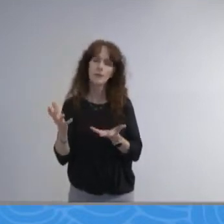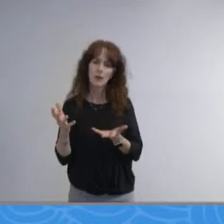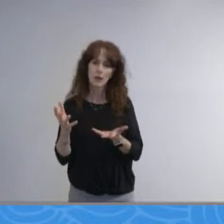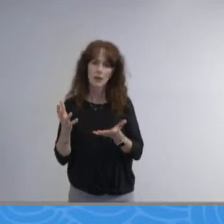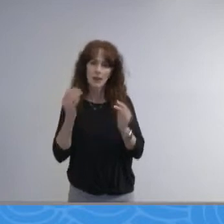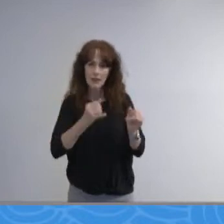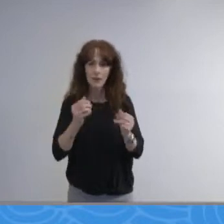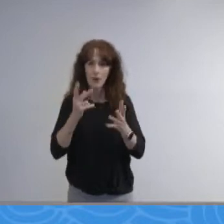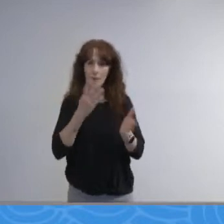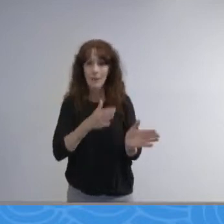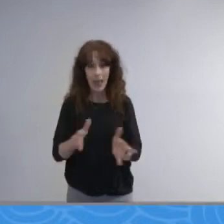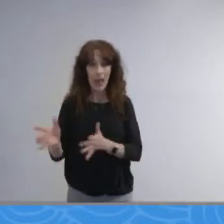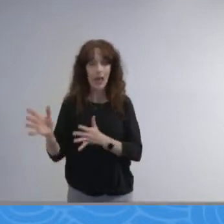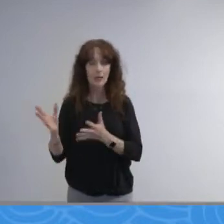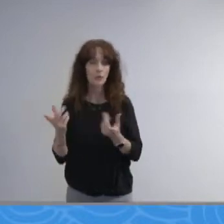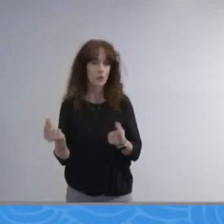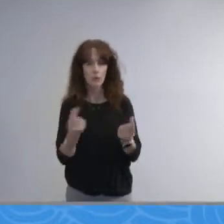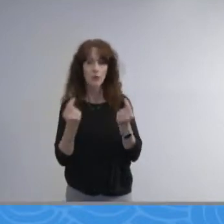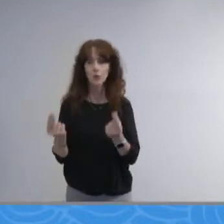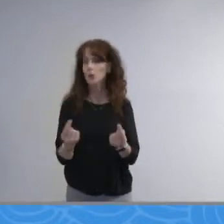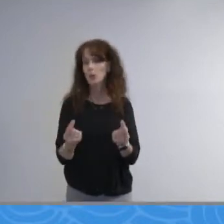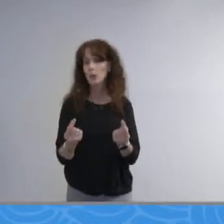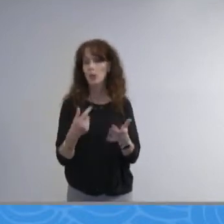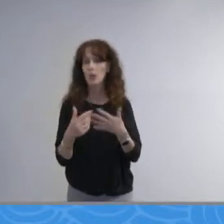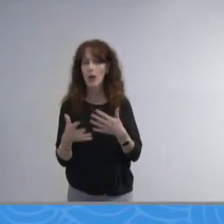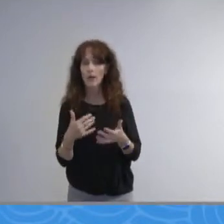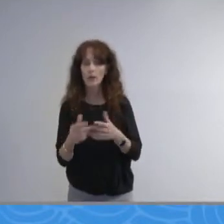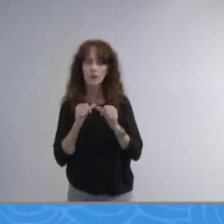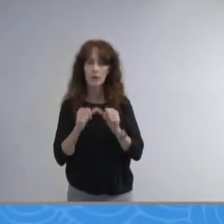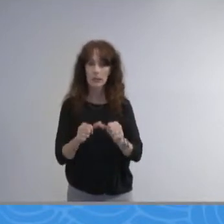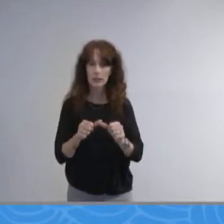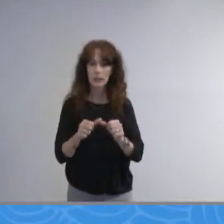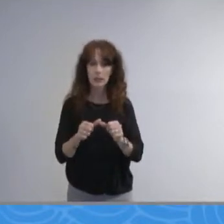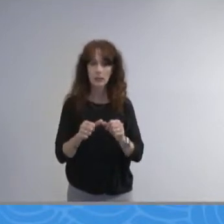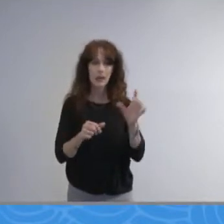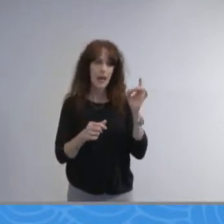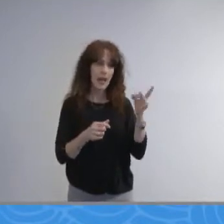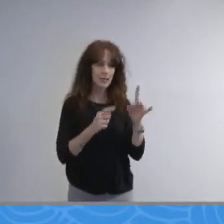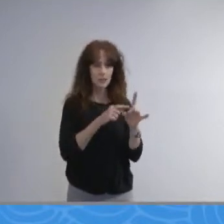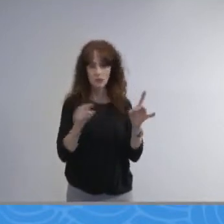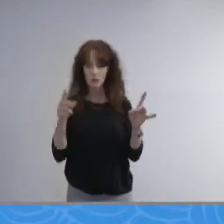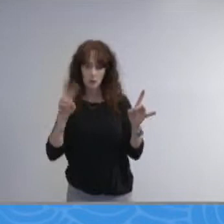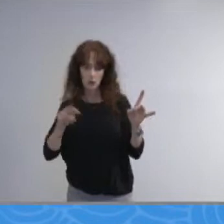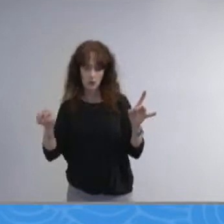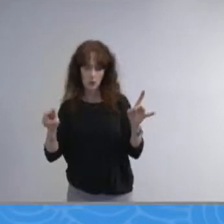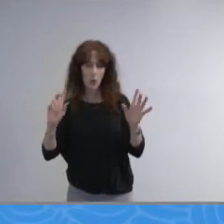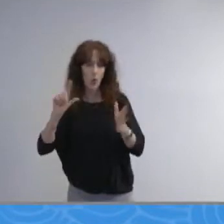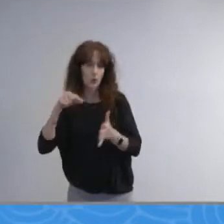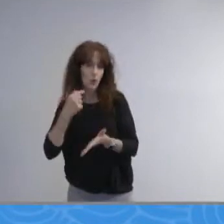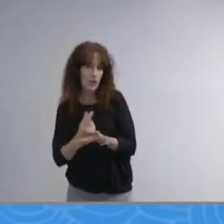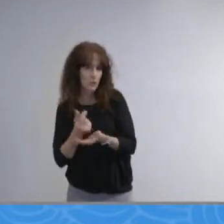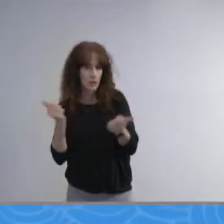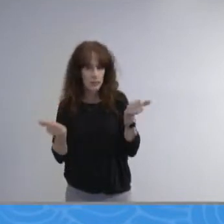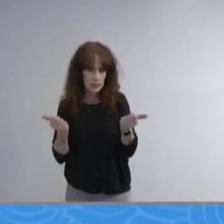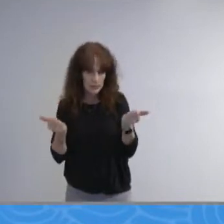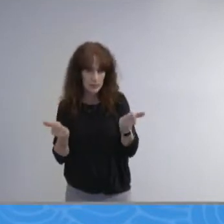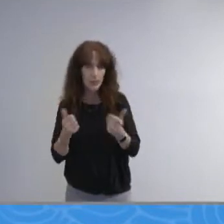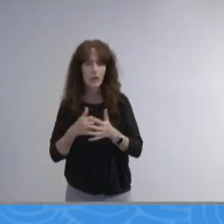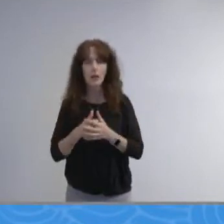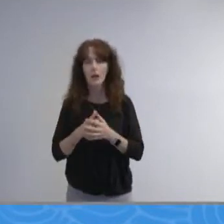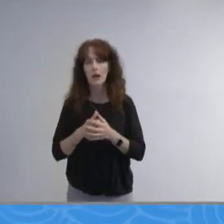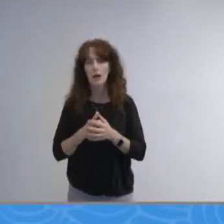individualized plan of what they want to do, whether they're going to continue the 18 to 22 program, whether they're going to graduate,